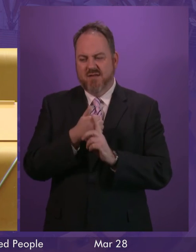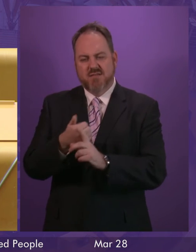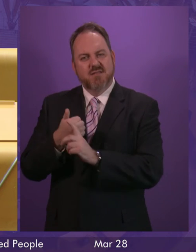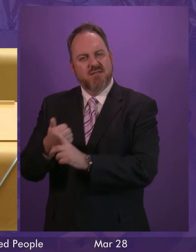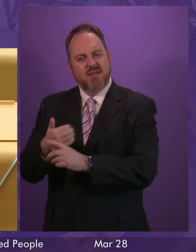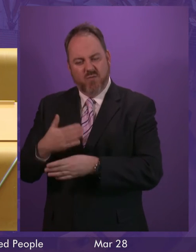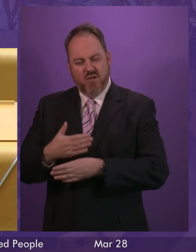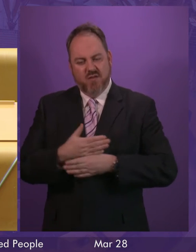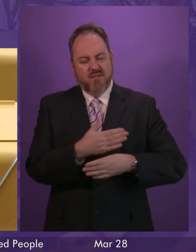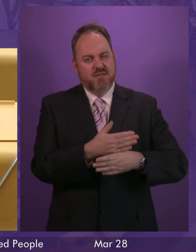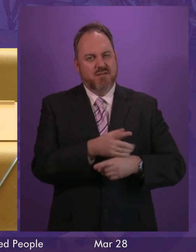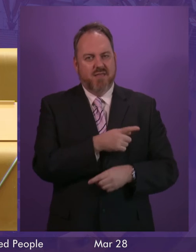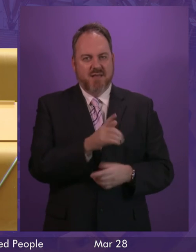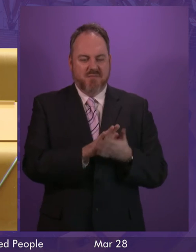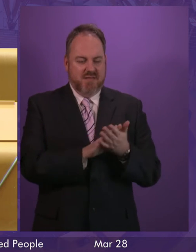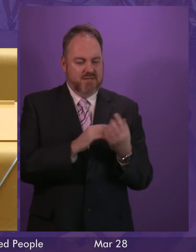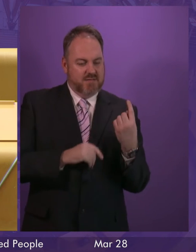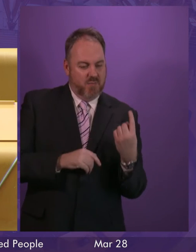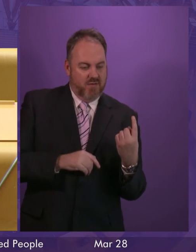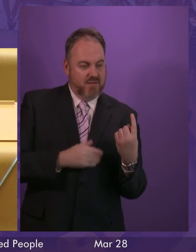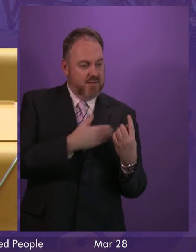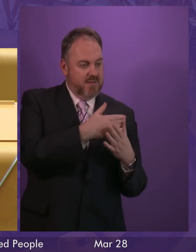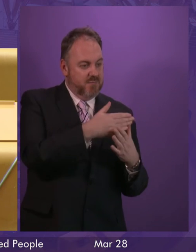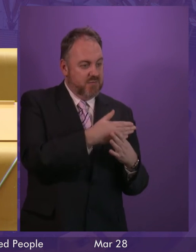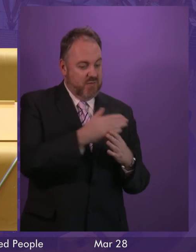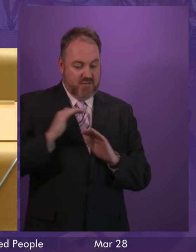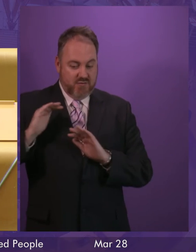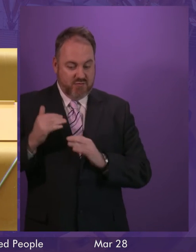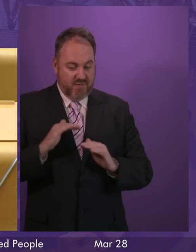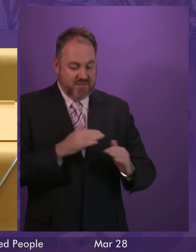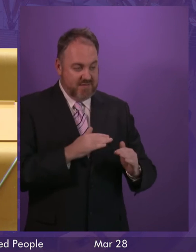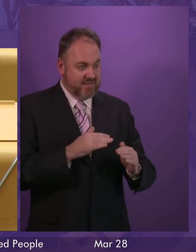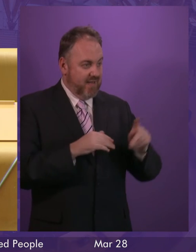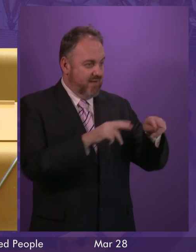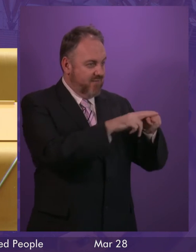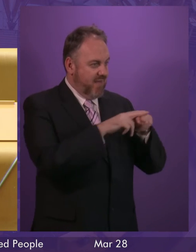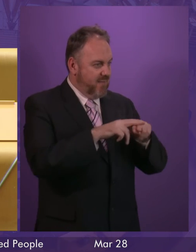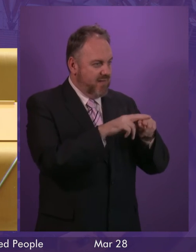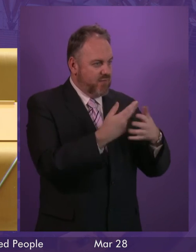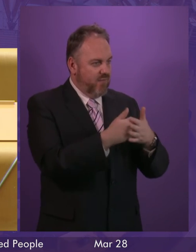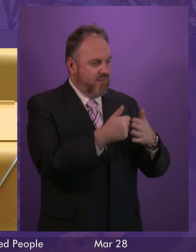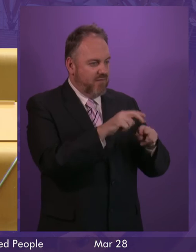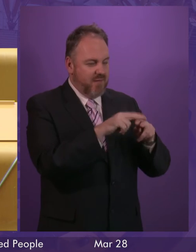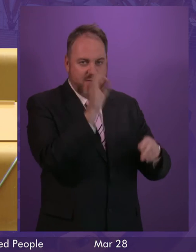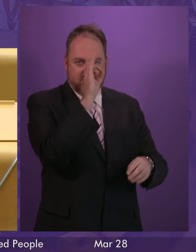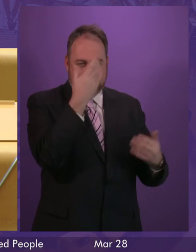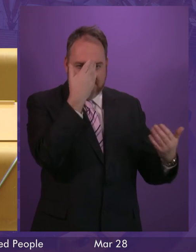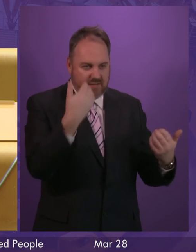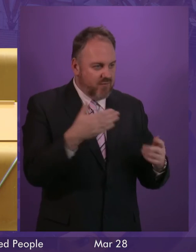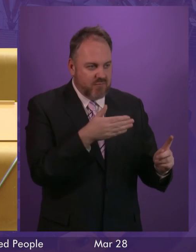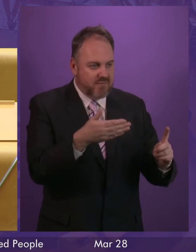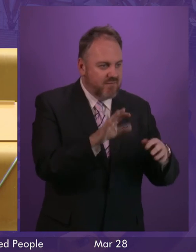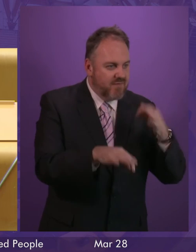partnership between individuals, their families and service providers. Rather than having a maze of services to deal with, the local area